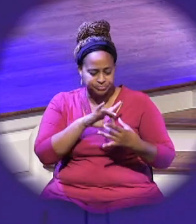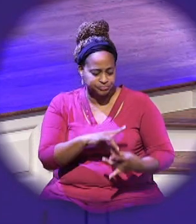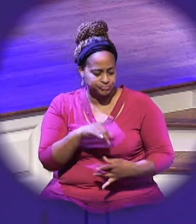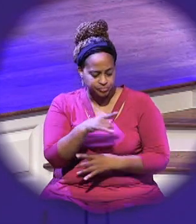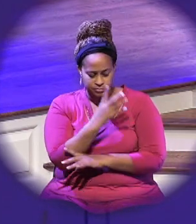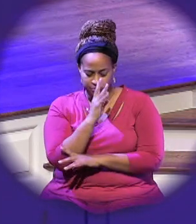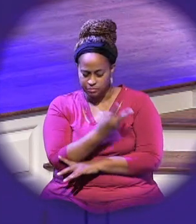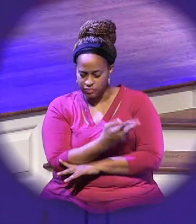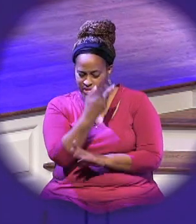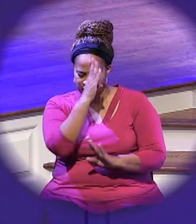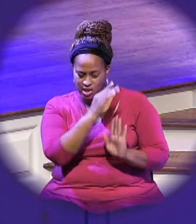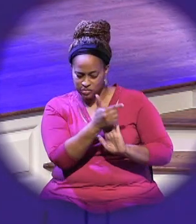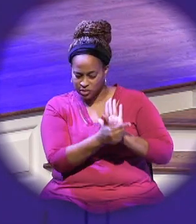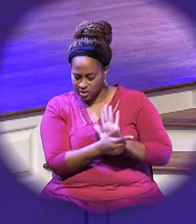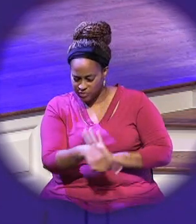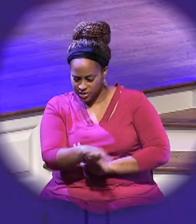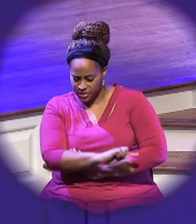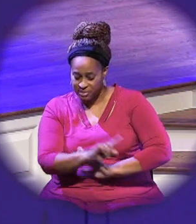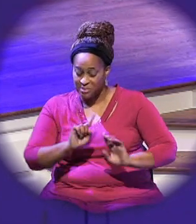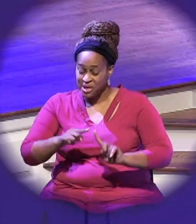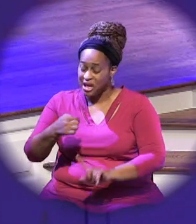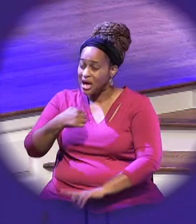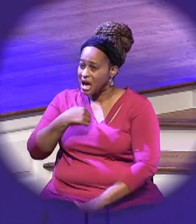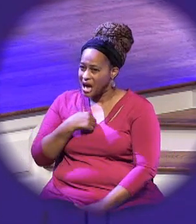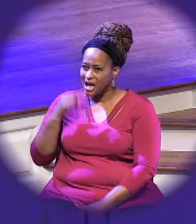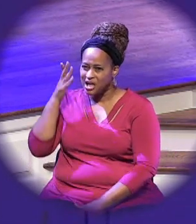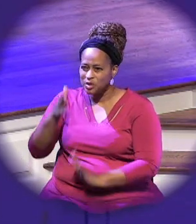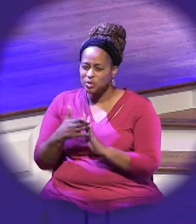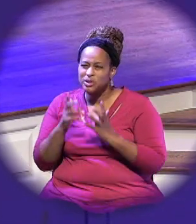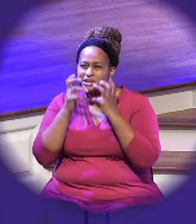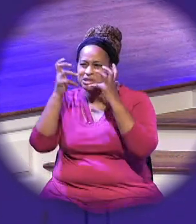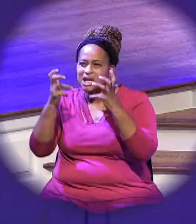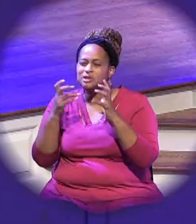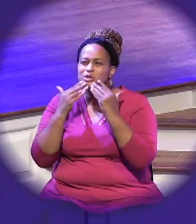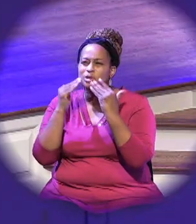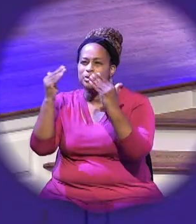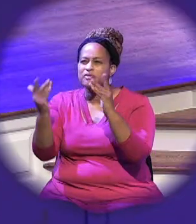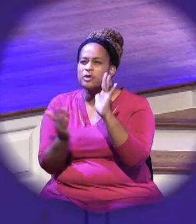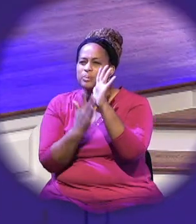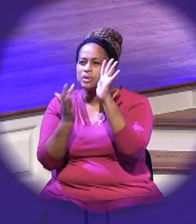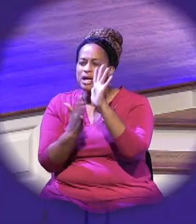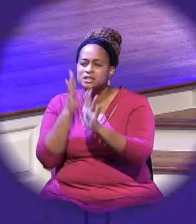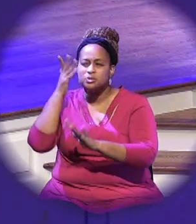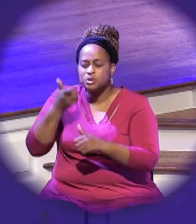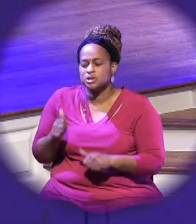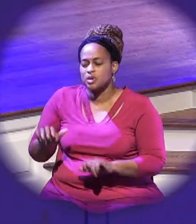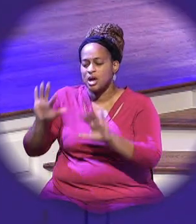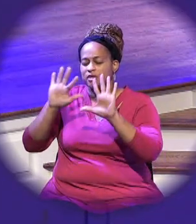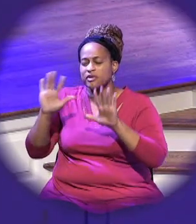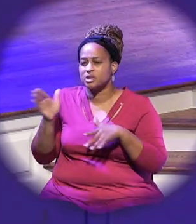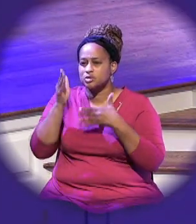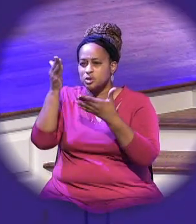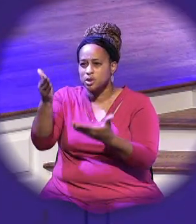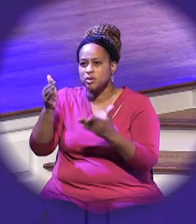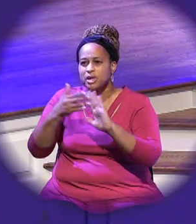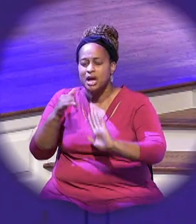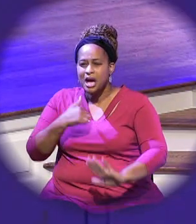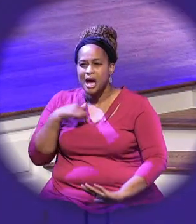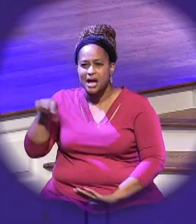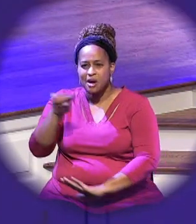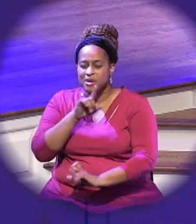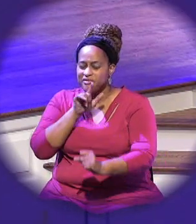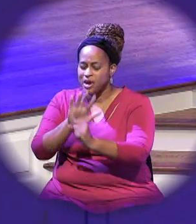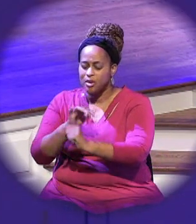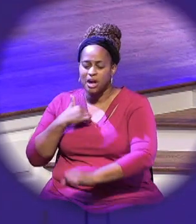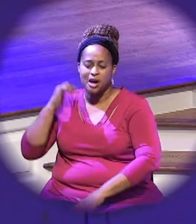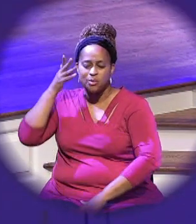from God's love for them. But I, with shouts of grateful praise, will sacrifice to you. What I have vowed, I will